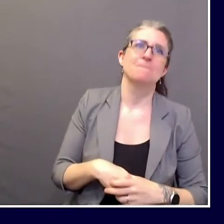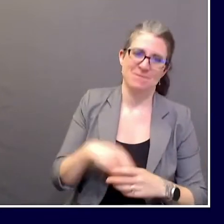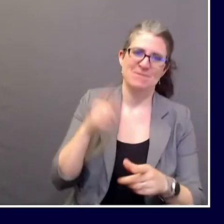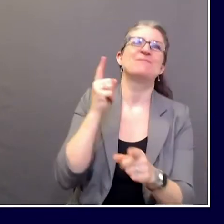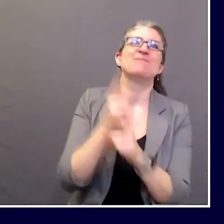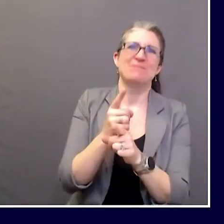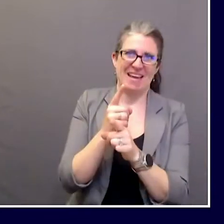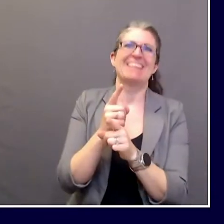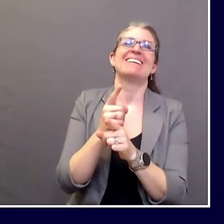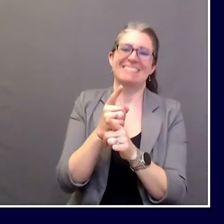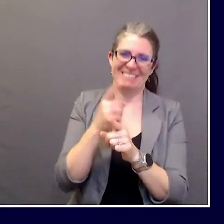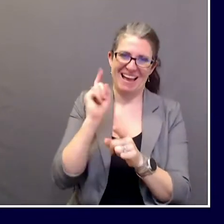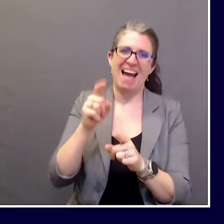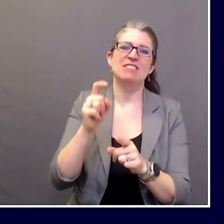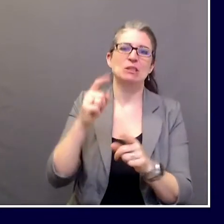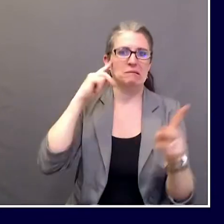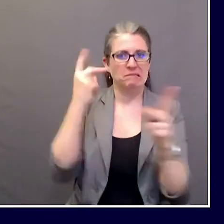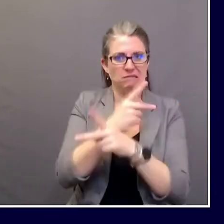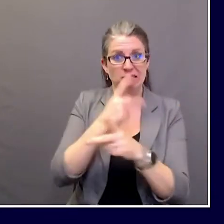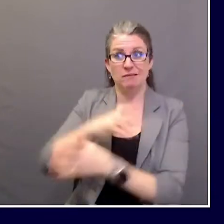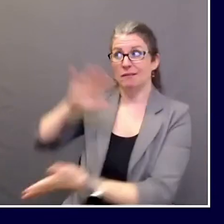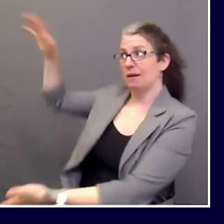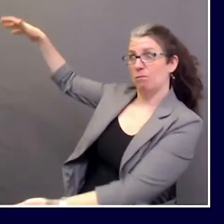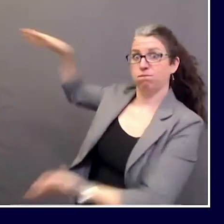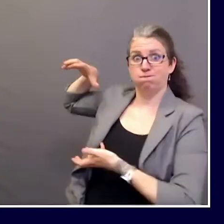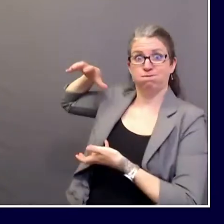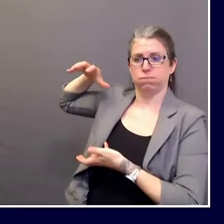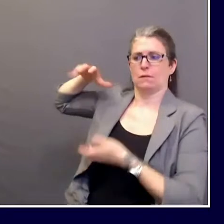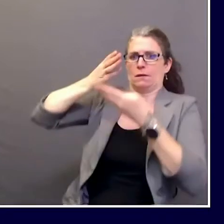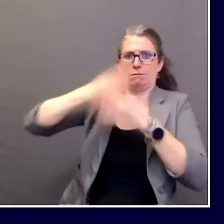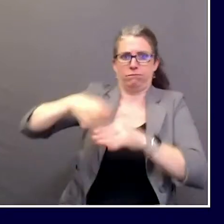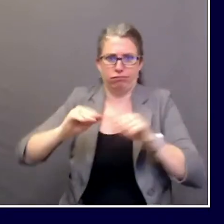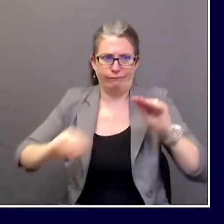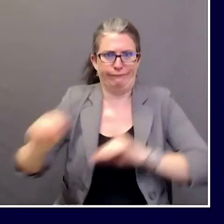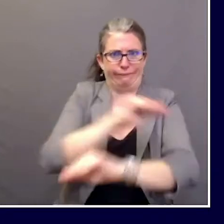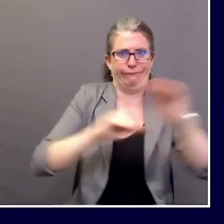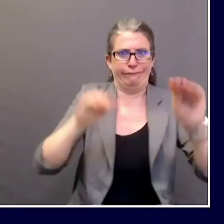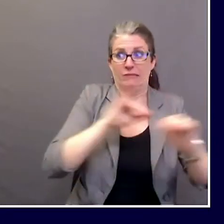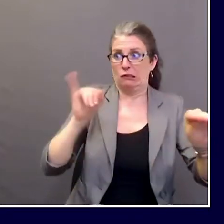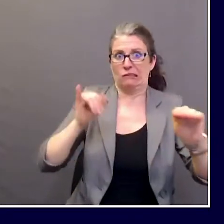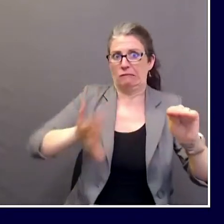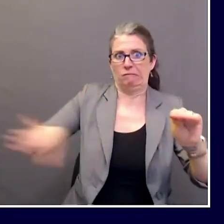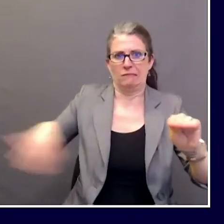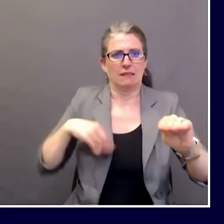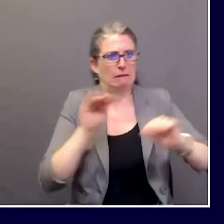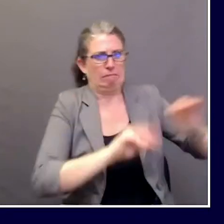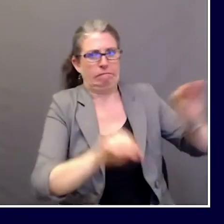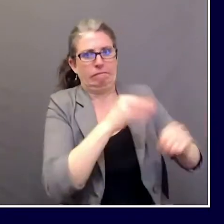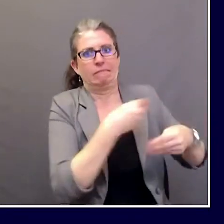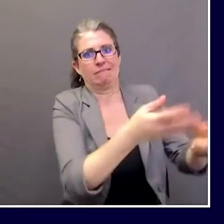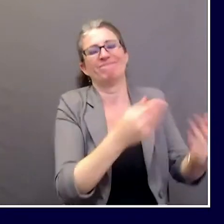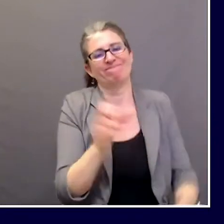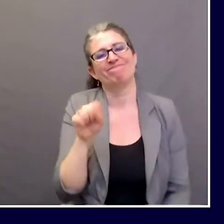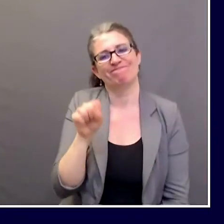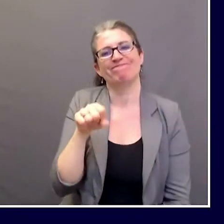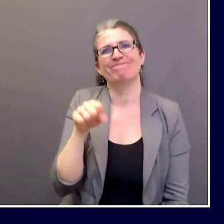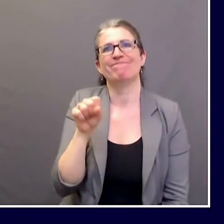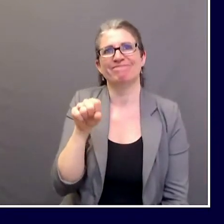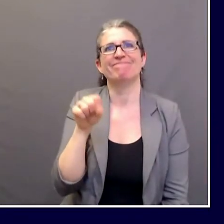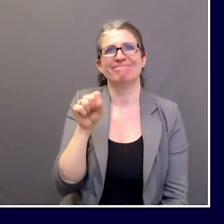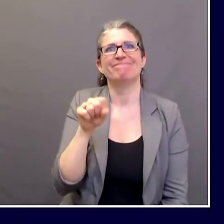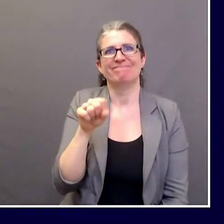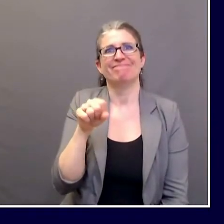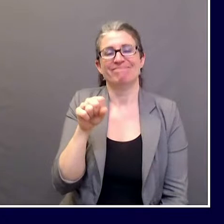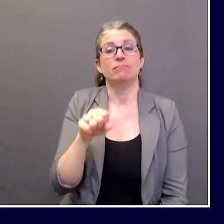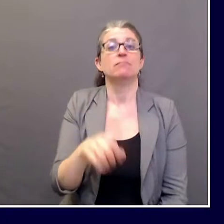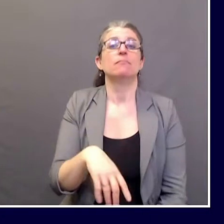into account using the 2-shot. There are 2 that I'll speak about, and then Commissioner Lambrou, she and I have discussed this at length today. There are 2